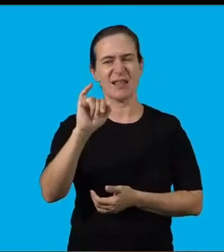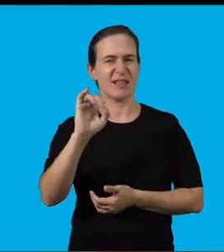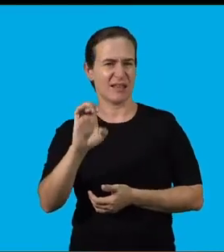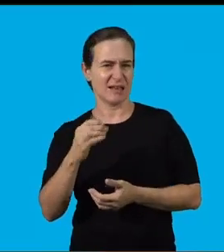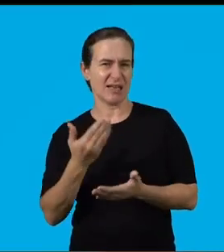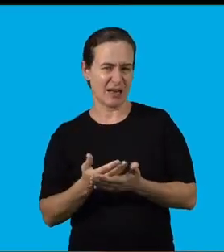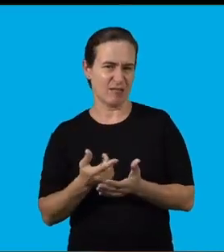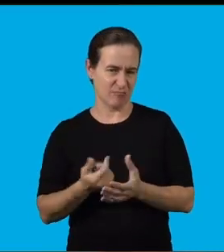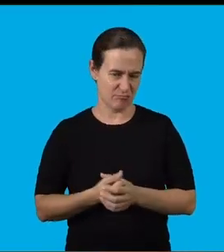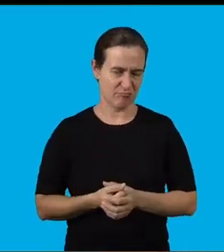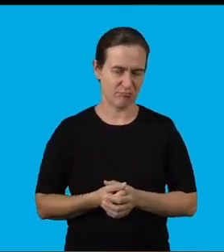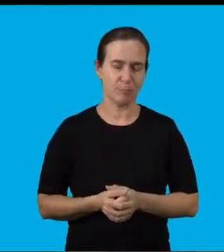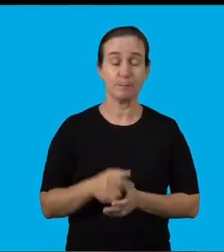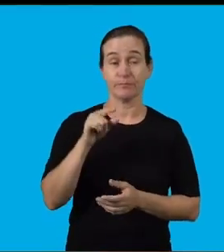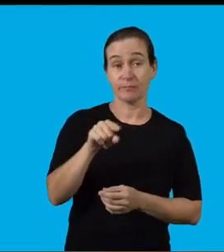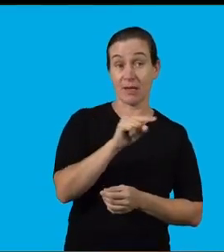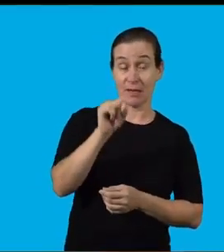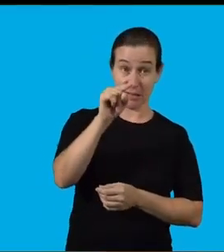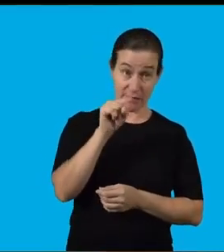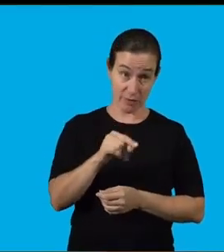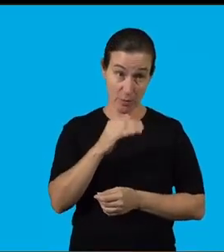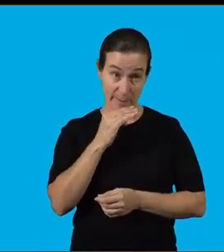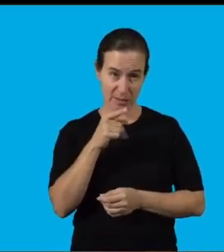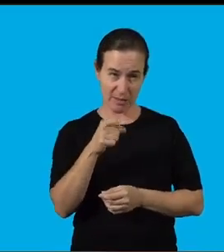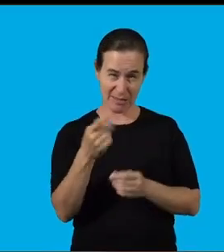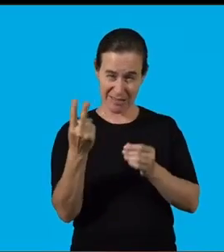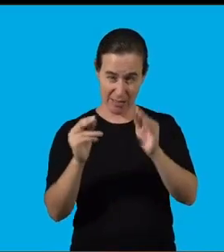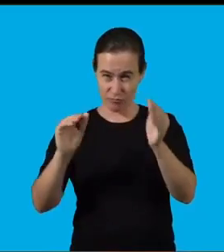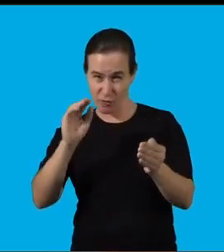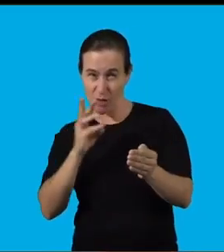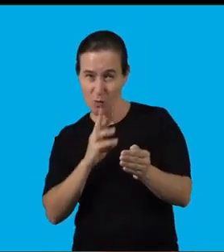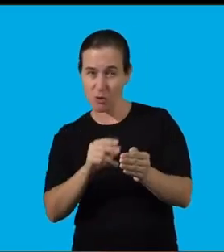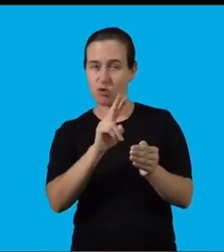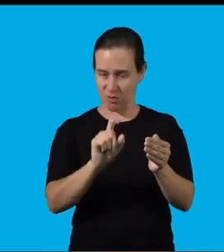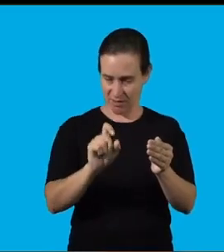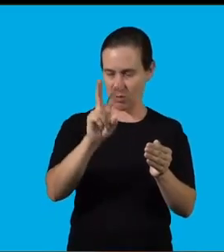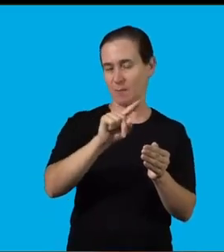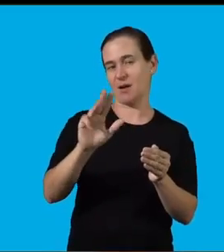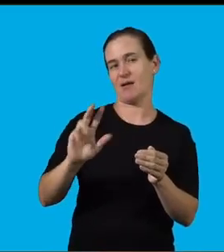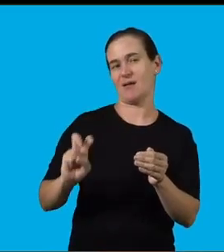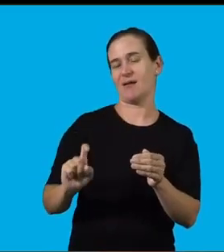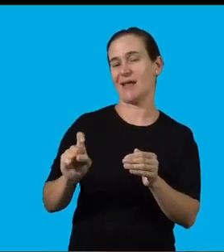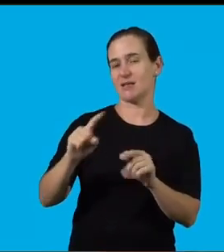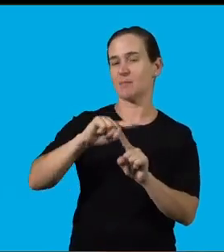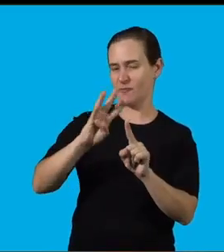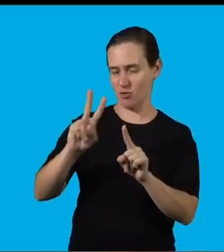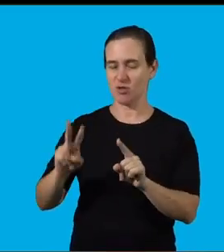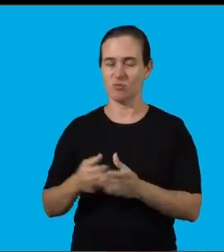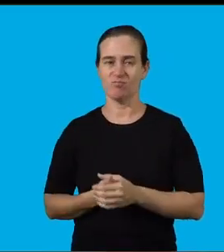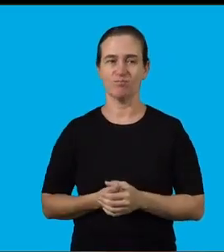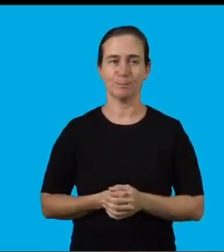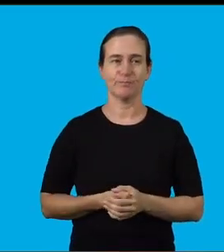your second bracket. When you do your division, you end up with your second bracket being 2x squared minus 9x plus 42. We can